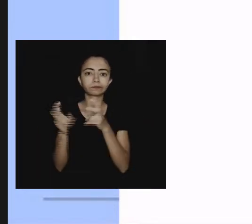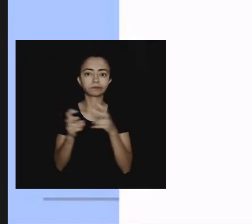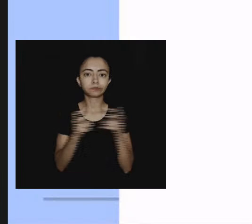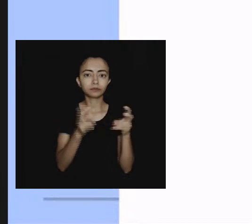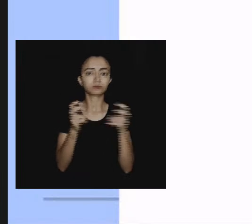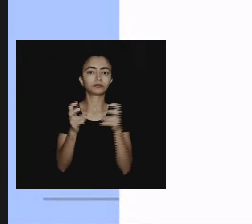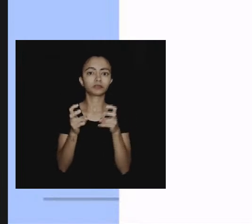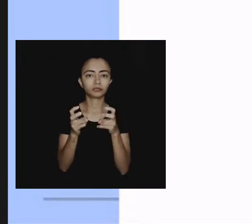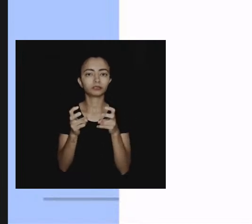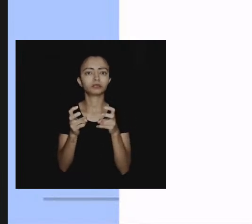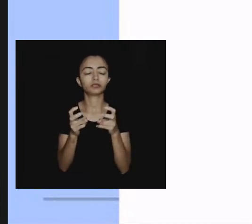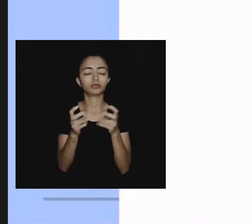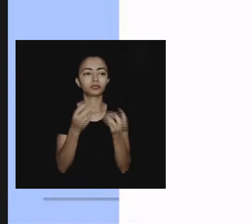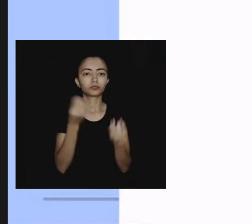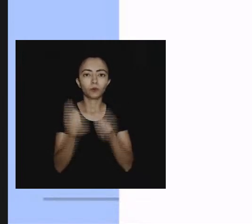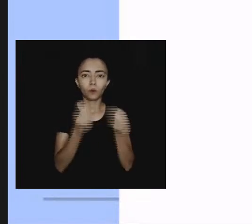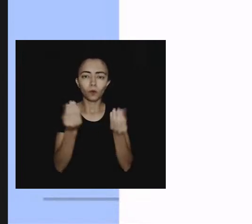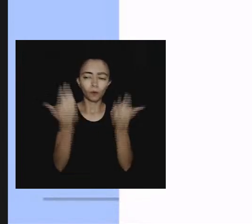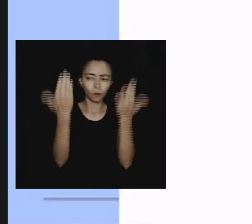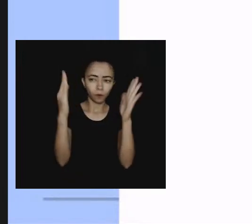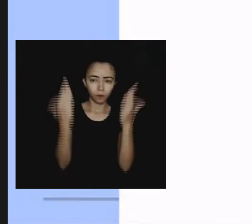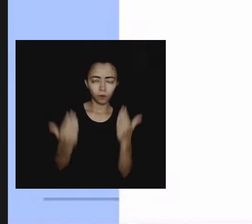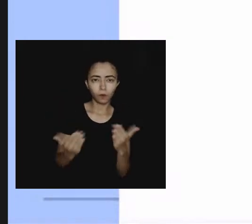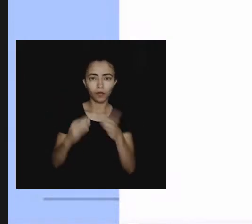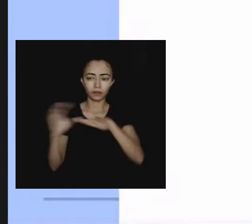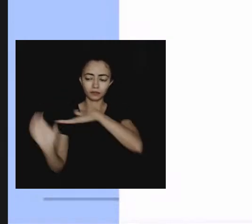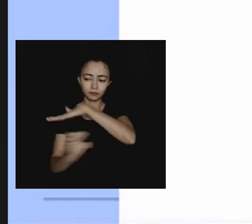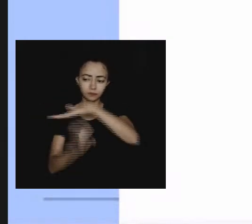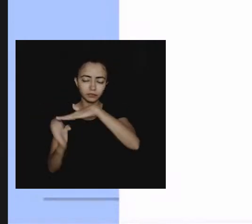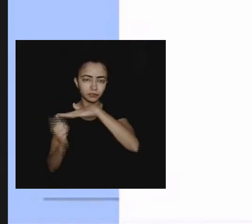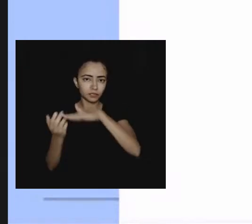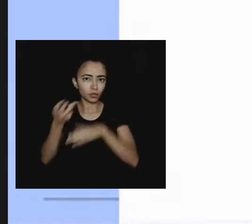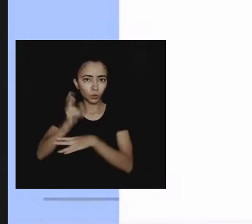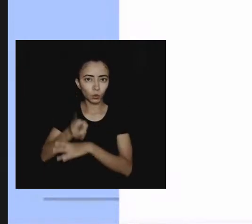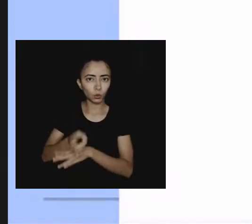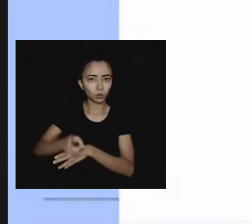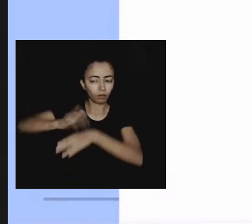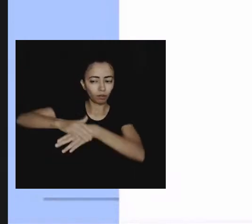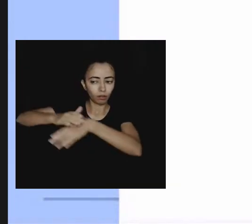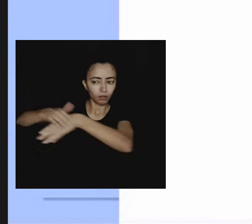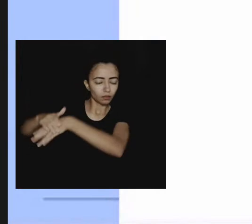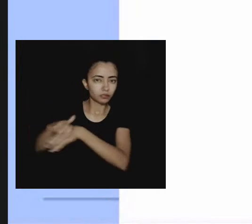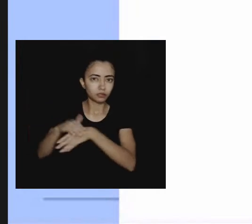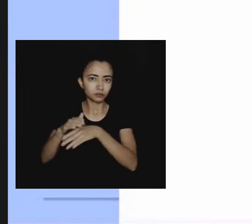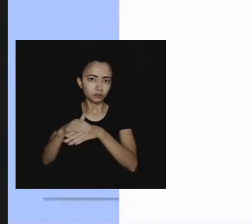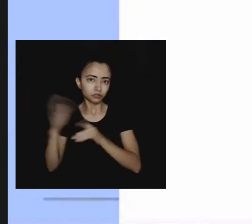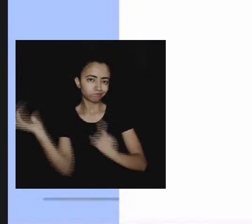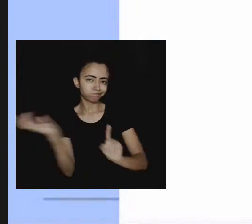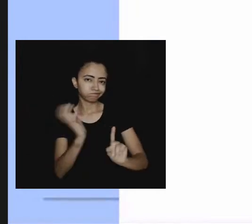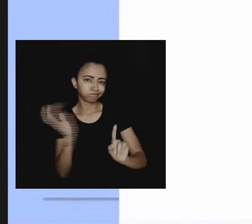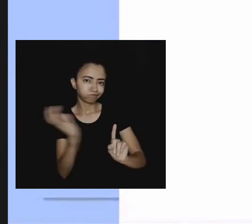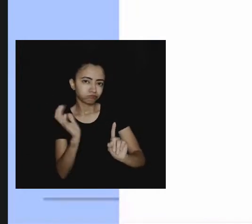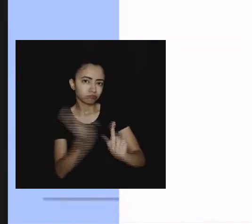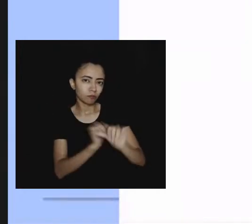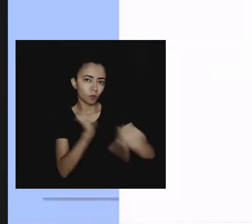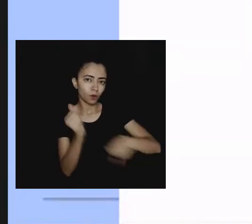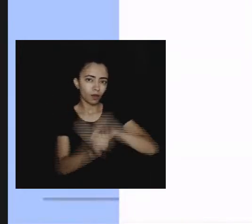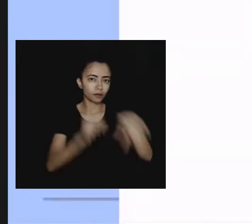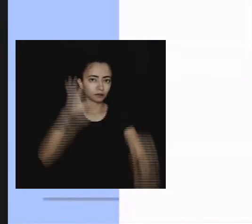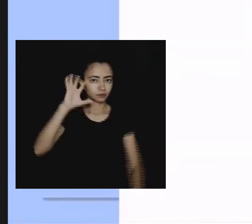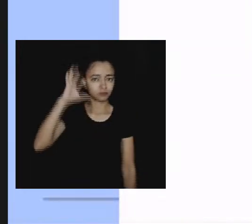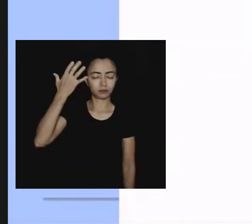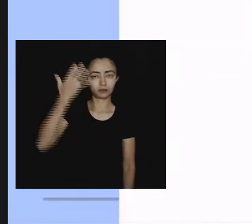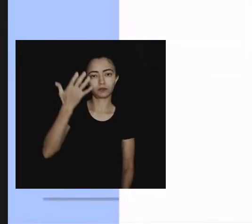So this way they can be identified, and this is a way that the companies are actually